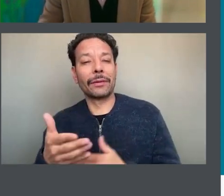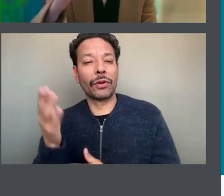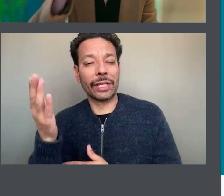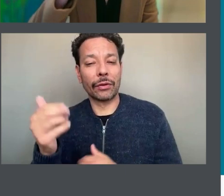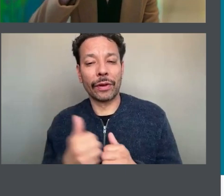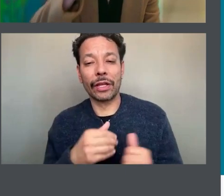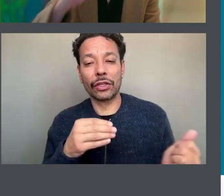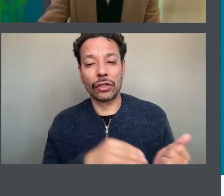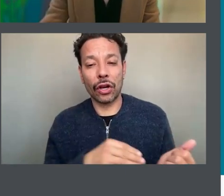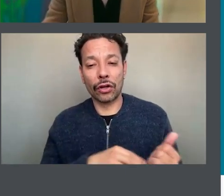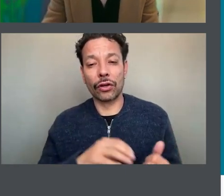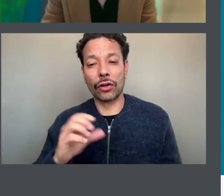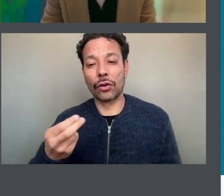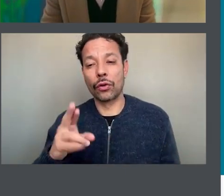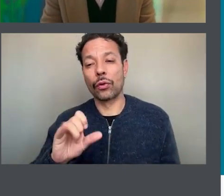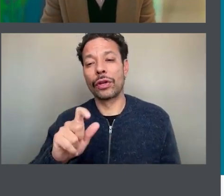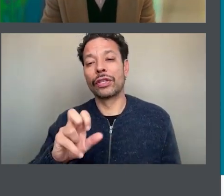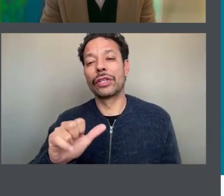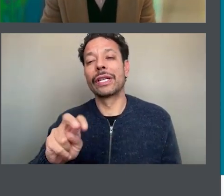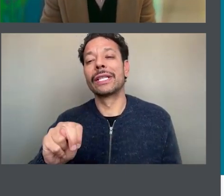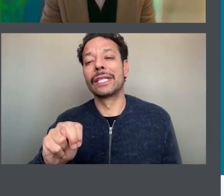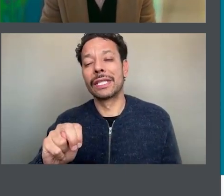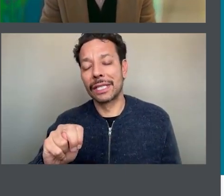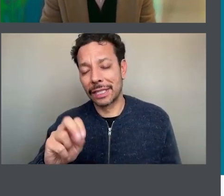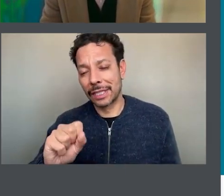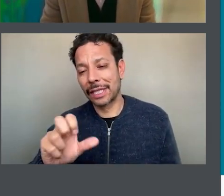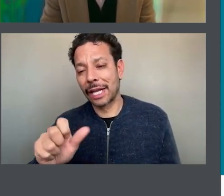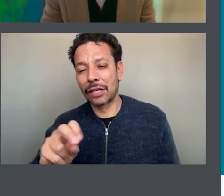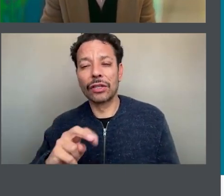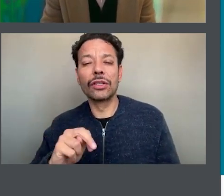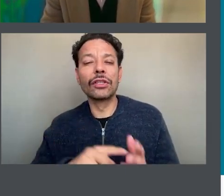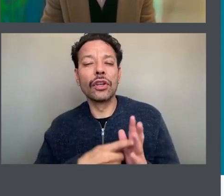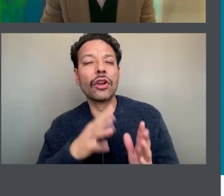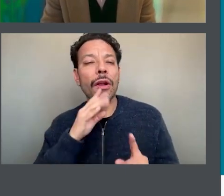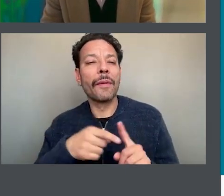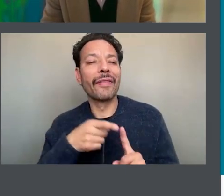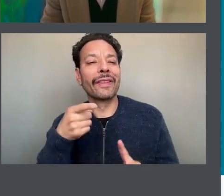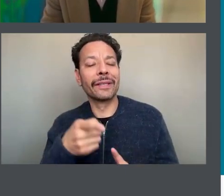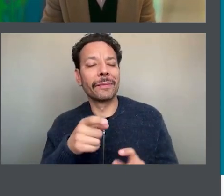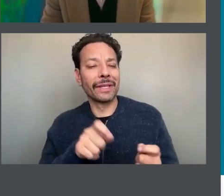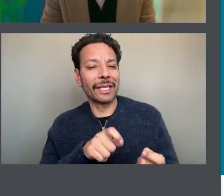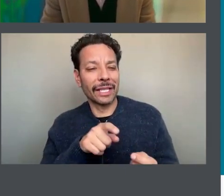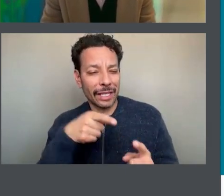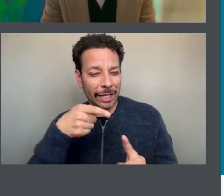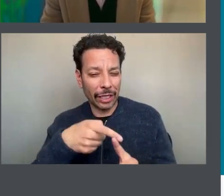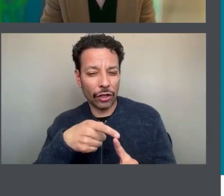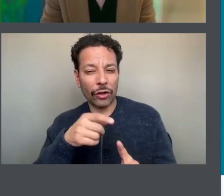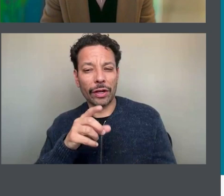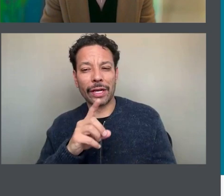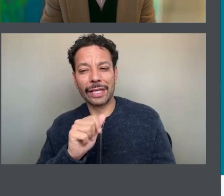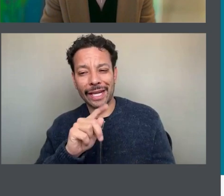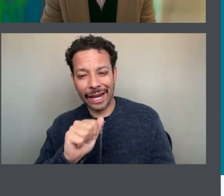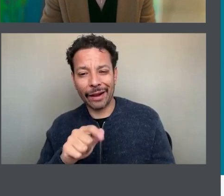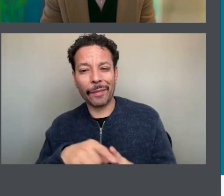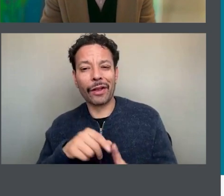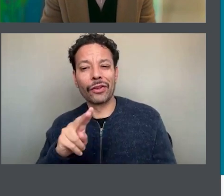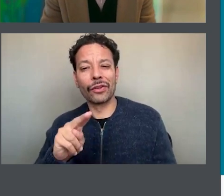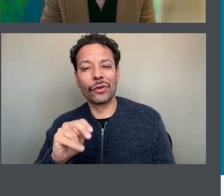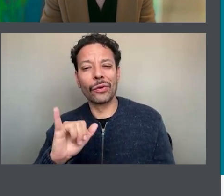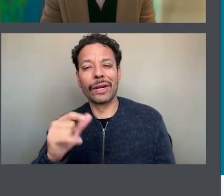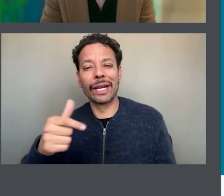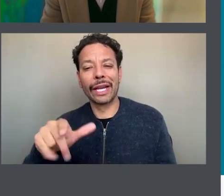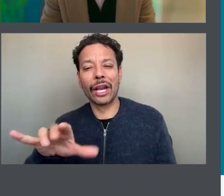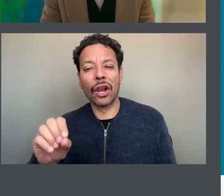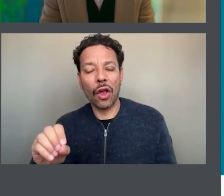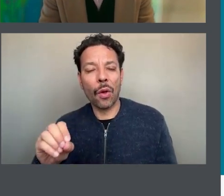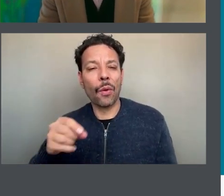Dr. Christensen, but we'll start with just talking about this particular data set of the Unihilo instrument. So the aim